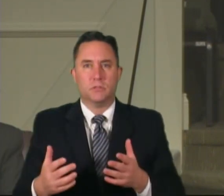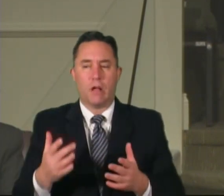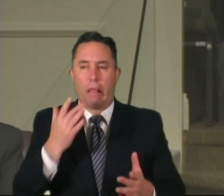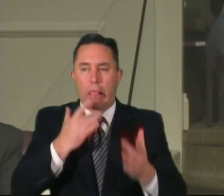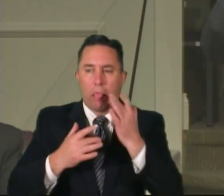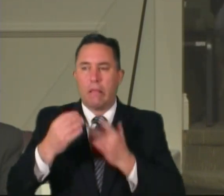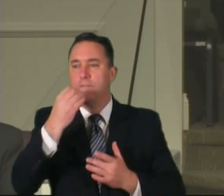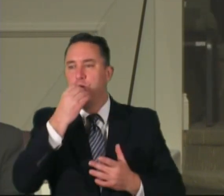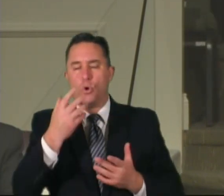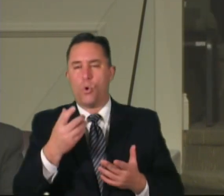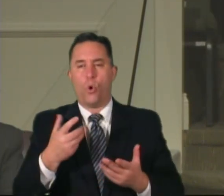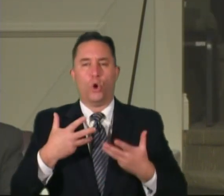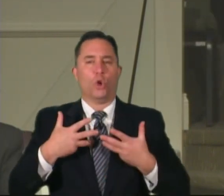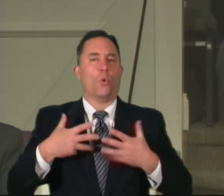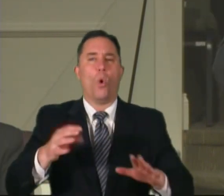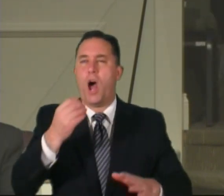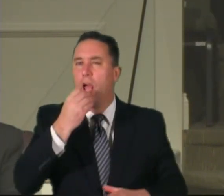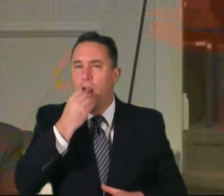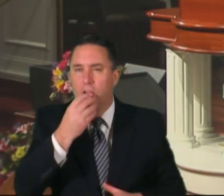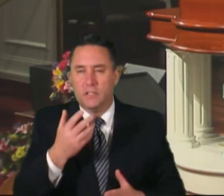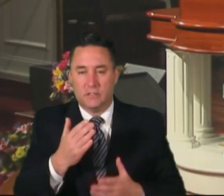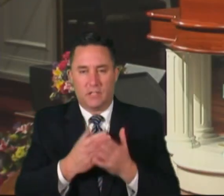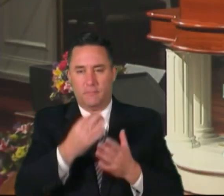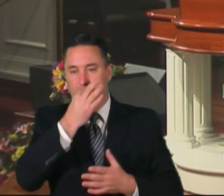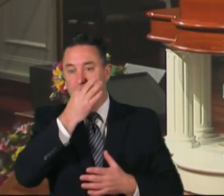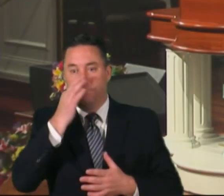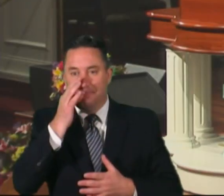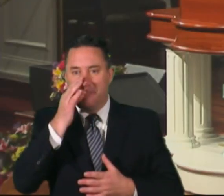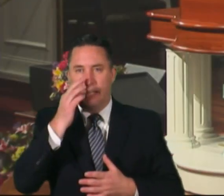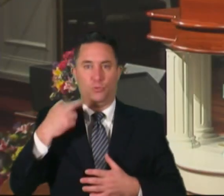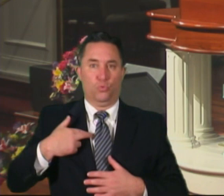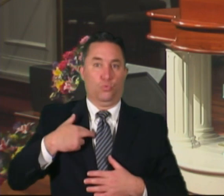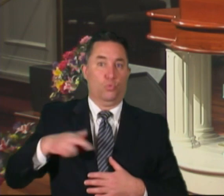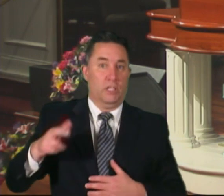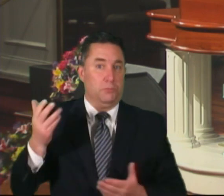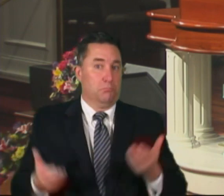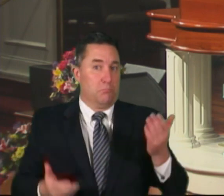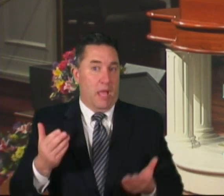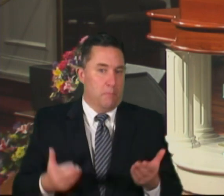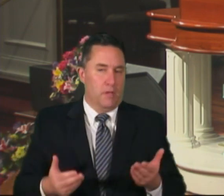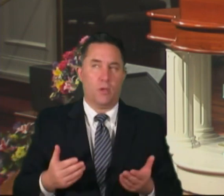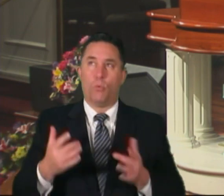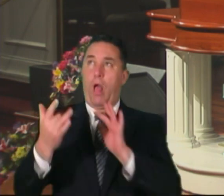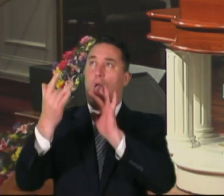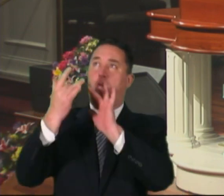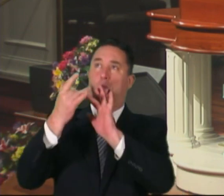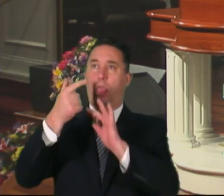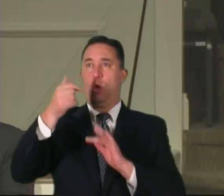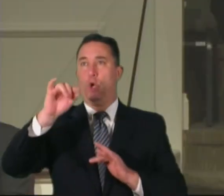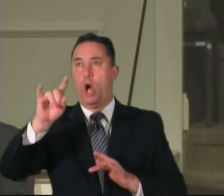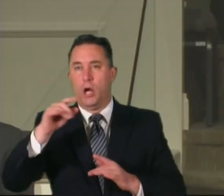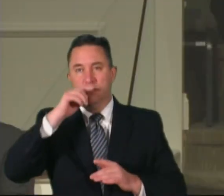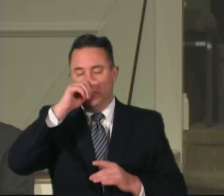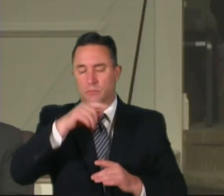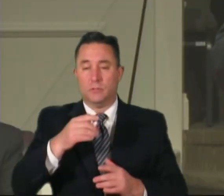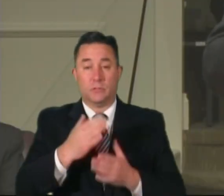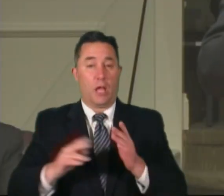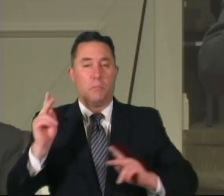conserving their food, or they just didn't want to eat. Some of them were fasting because of religious reasons, trying to get a hold of their God. Others of them just were too